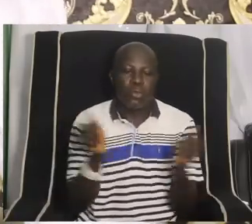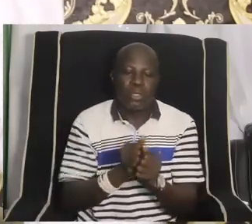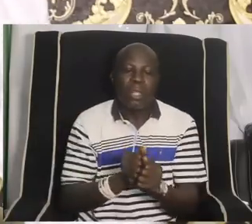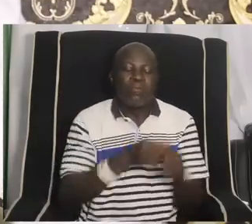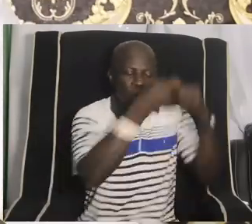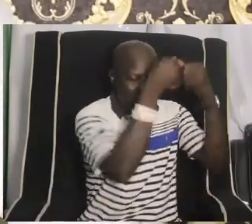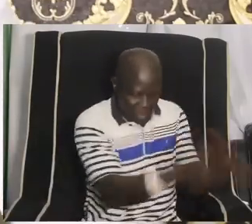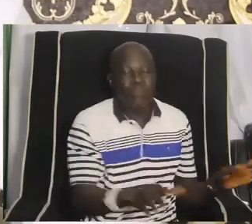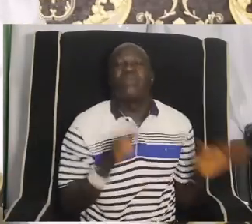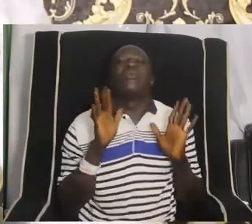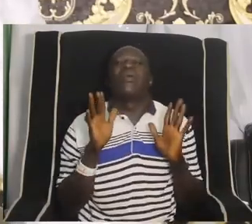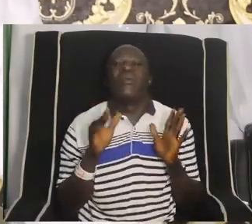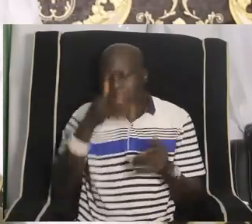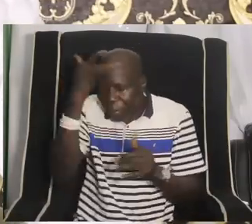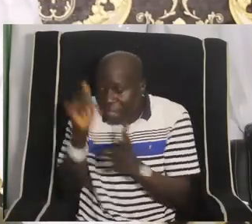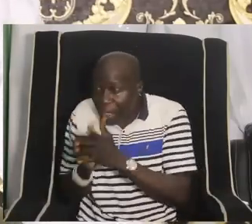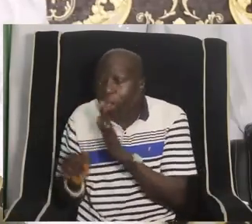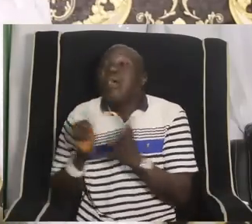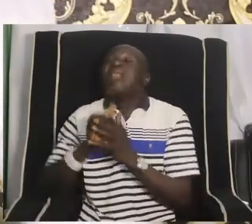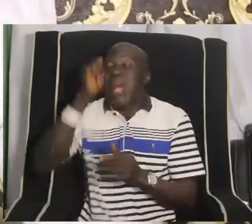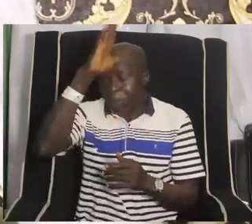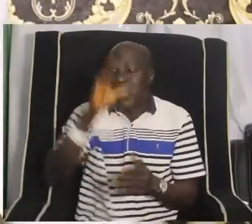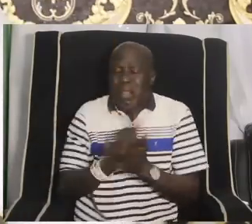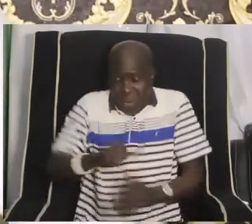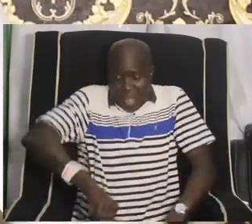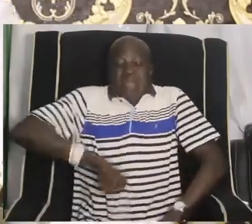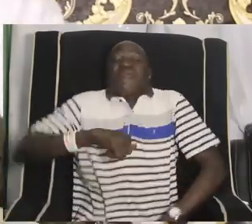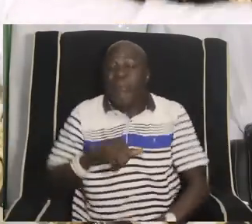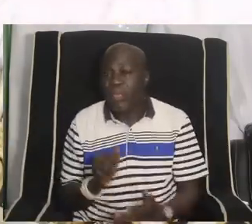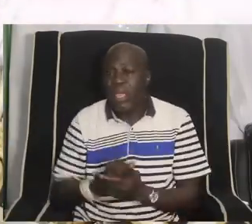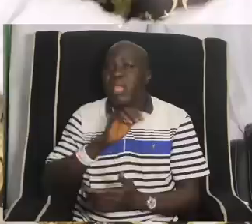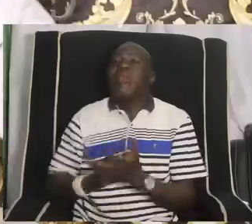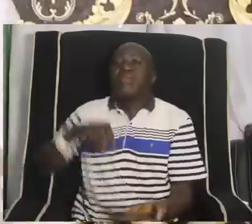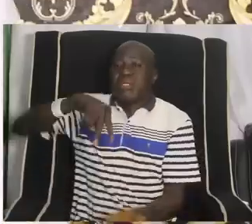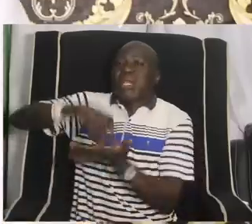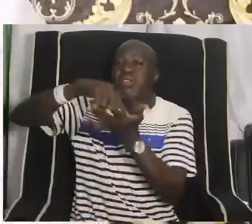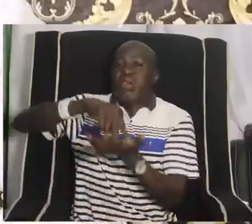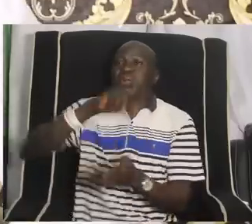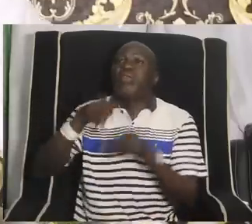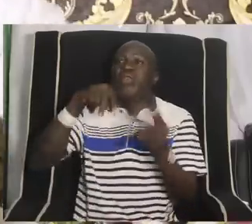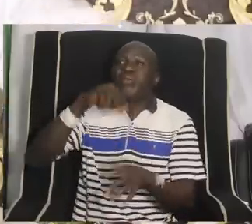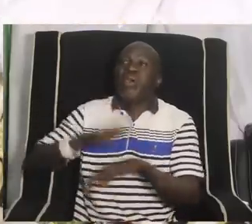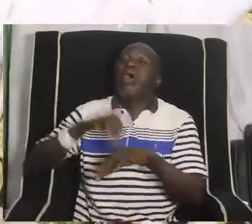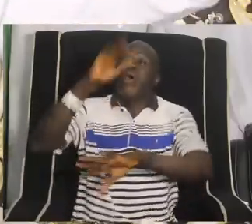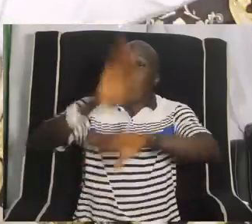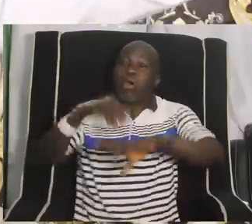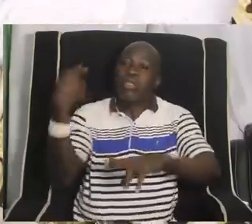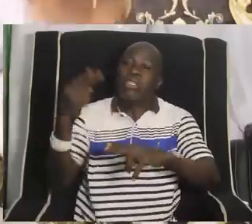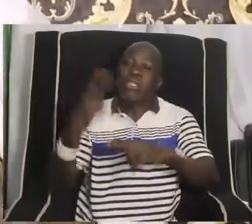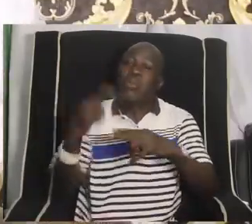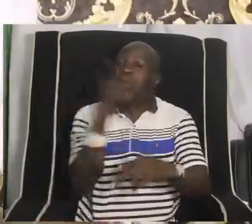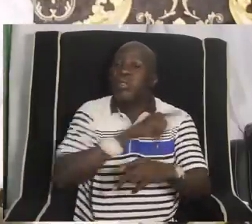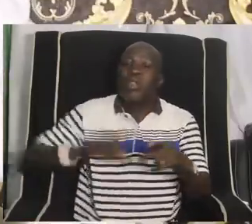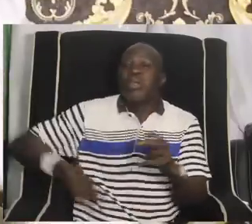them. They will just leave them behind. Because that man will be envious. Stand on your feet. You call